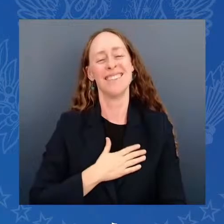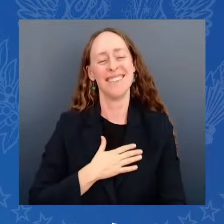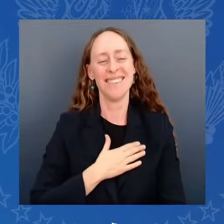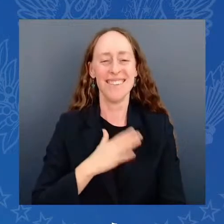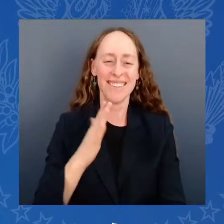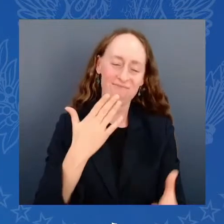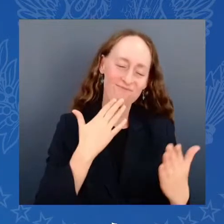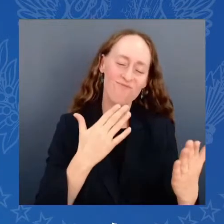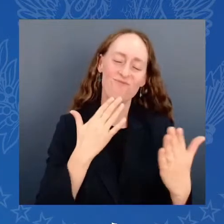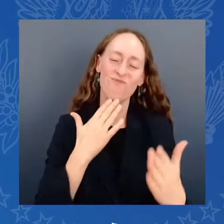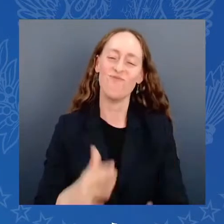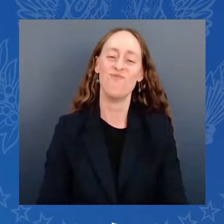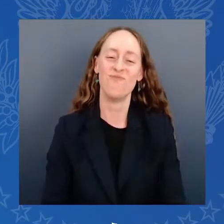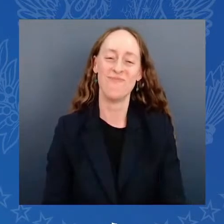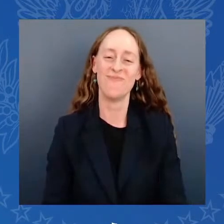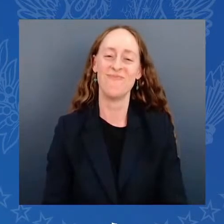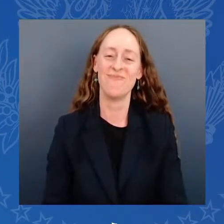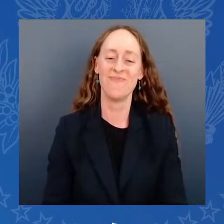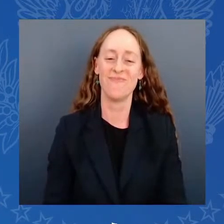Please.